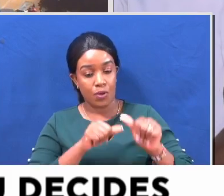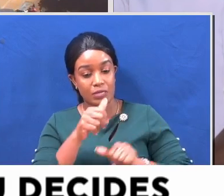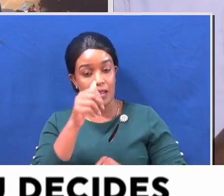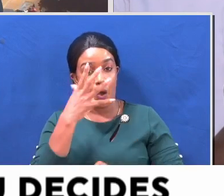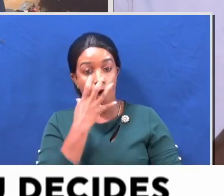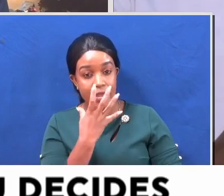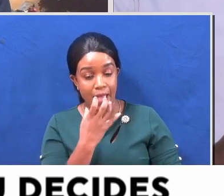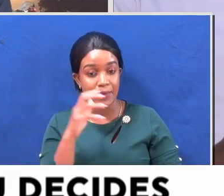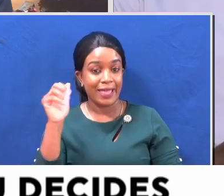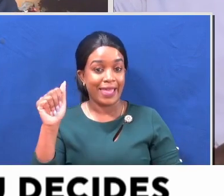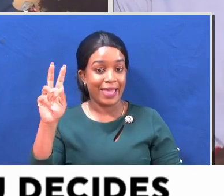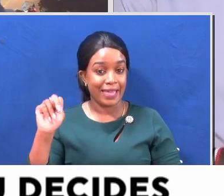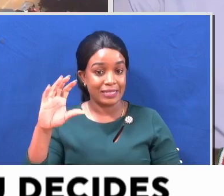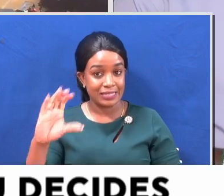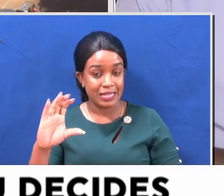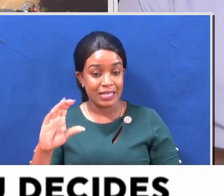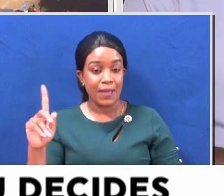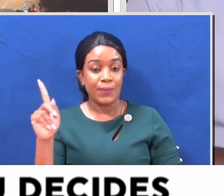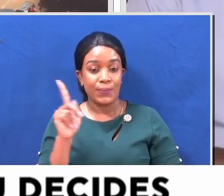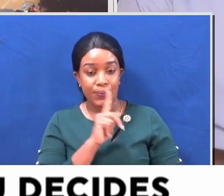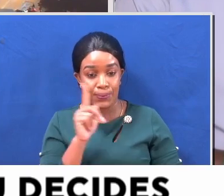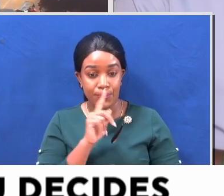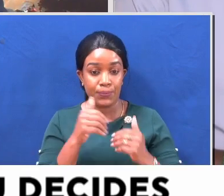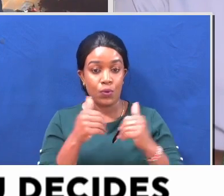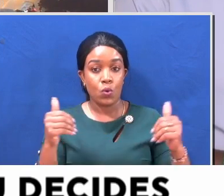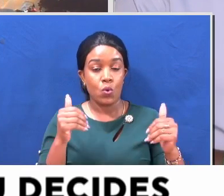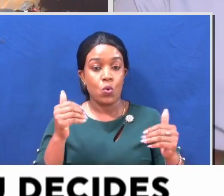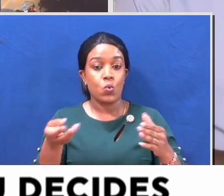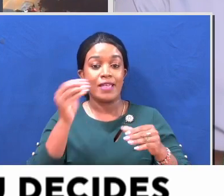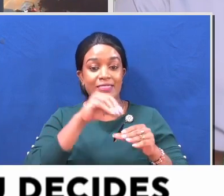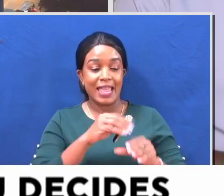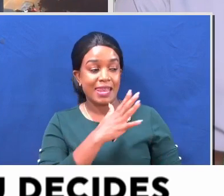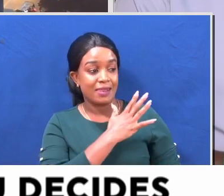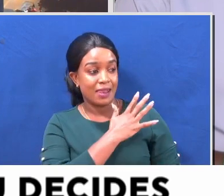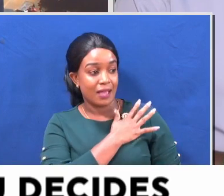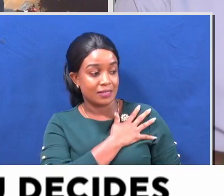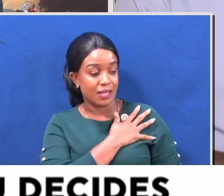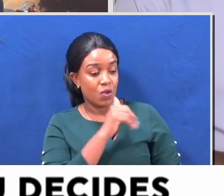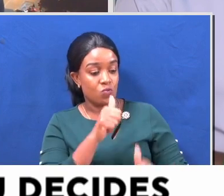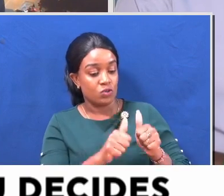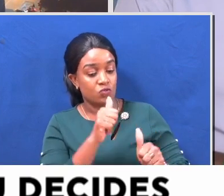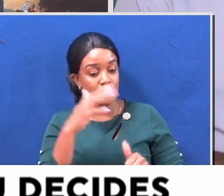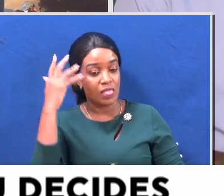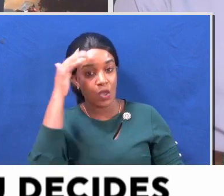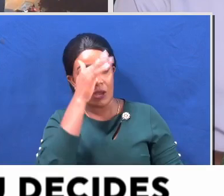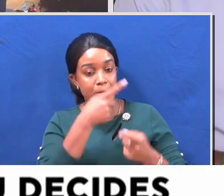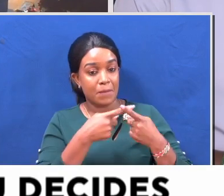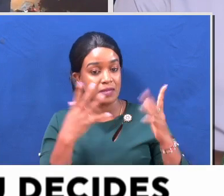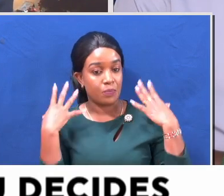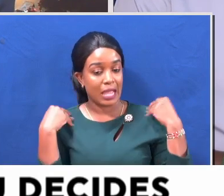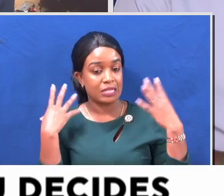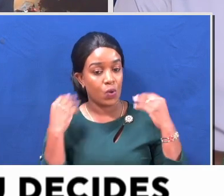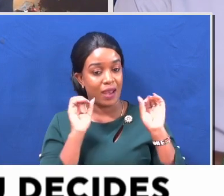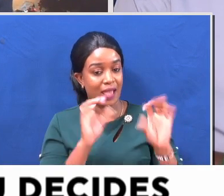ANC bitter split within NASA. That was at least in theory, but that seemingly was more practical today, has it not